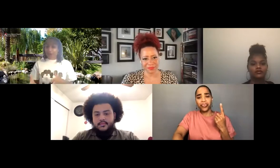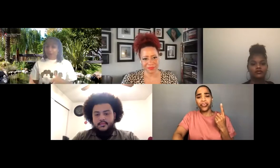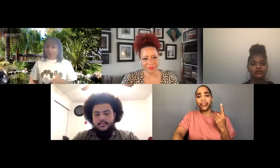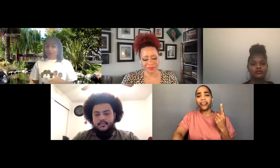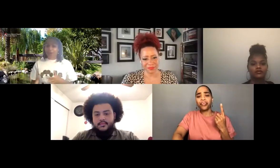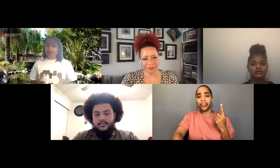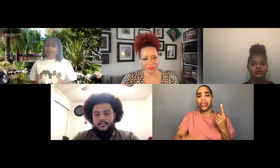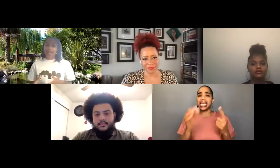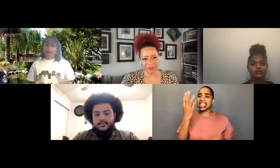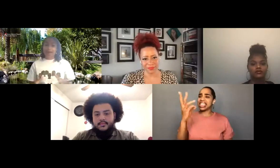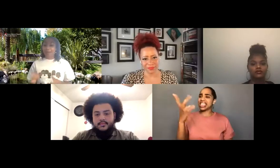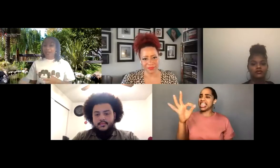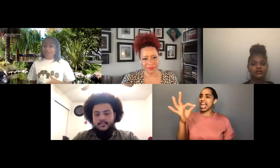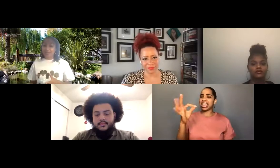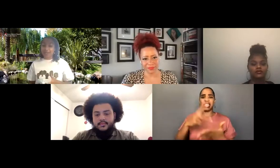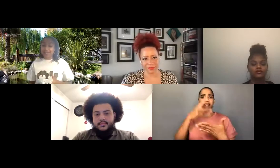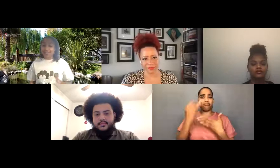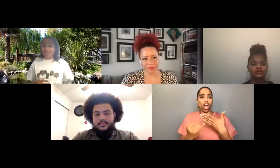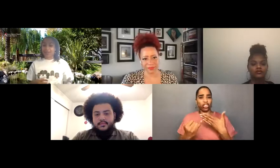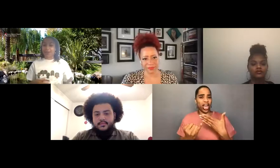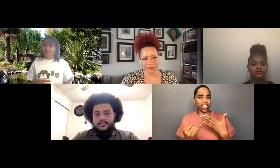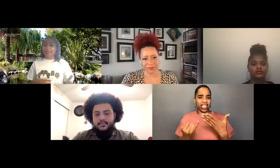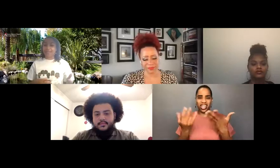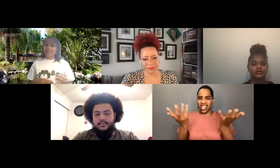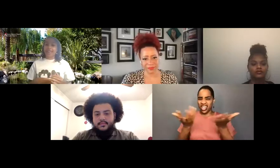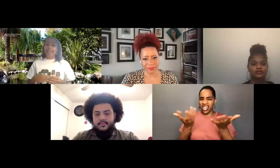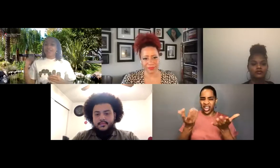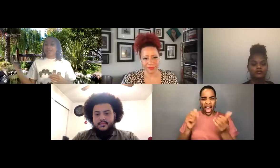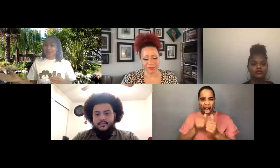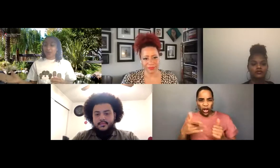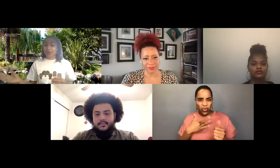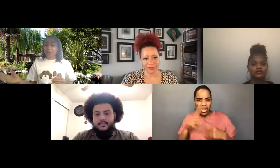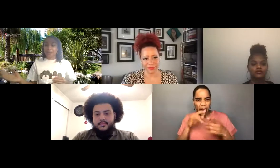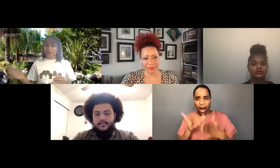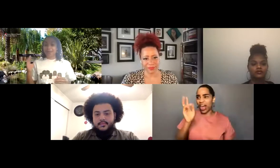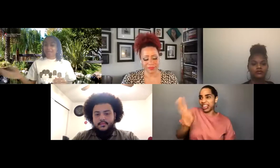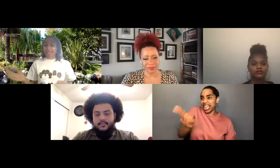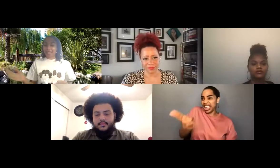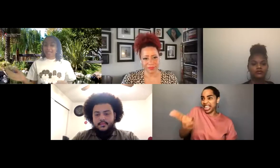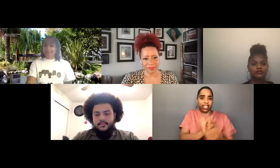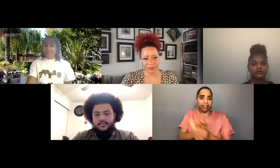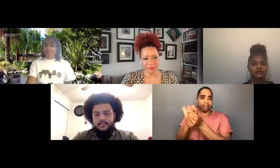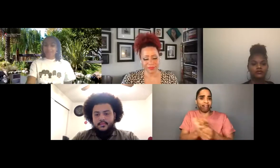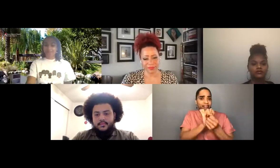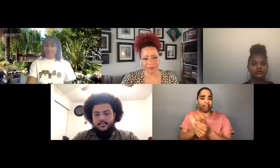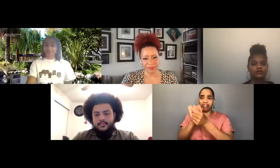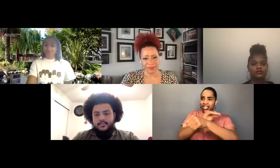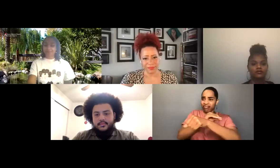view on the modern day operation of the prison industrial complex and the historical implications of